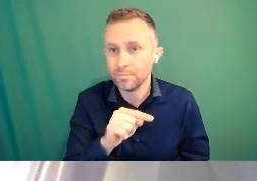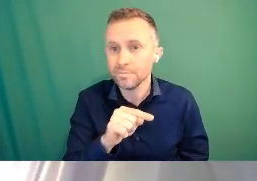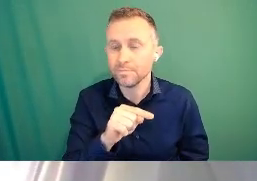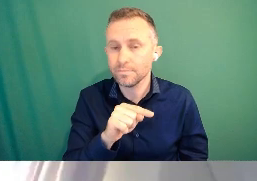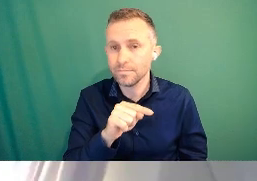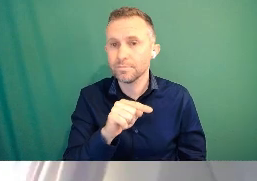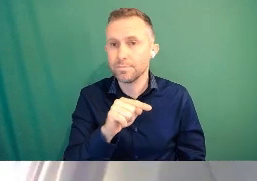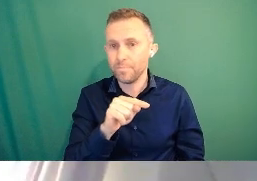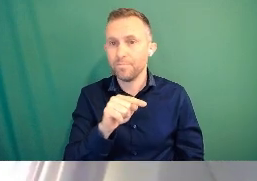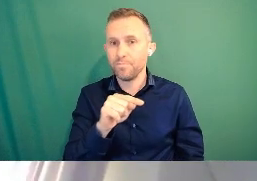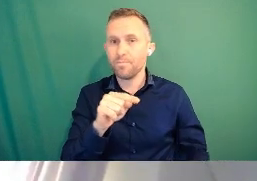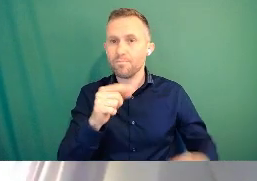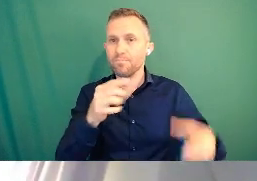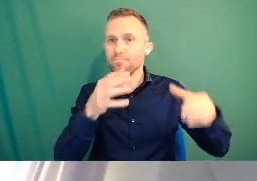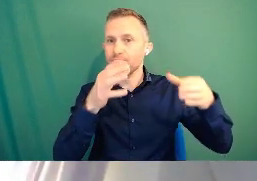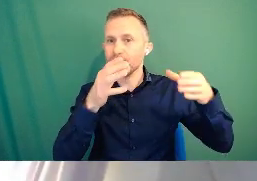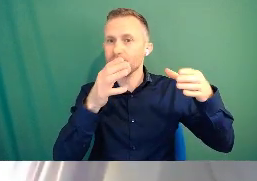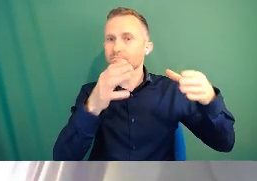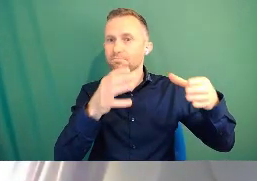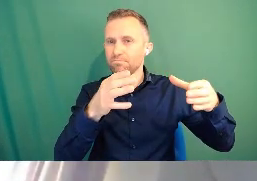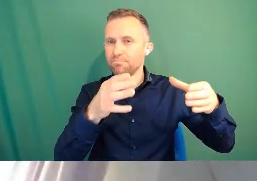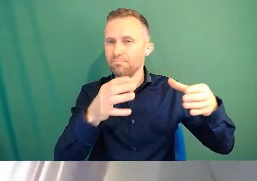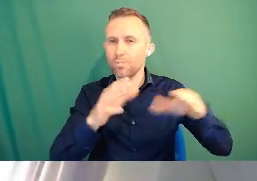Castell Coch, this particular